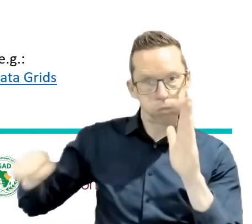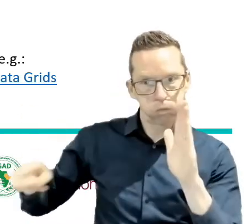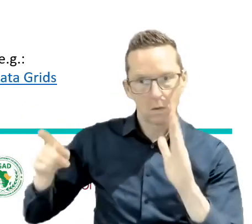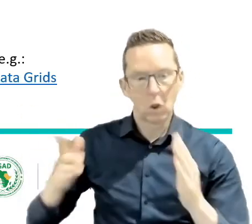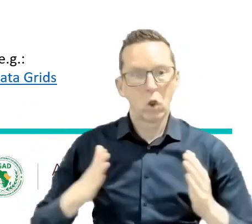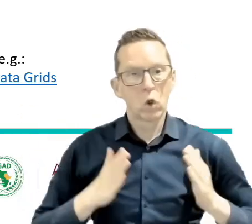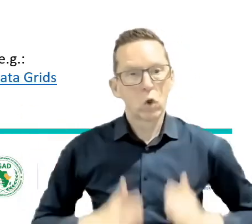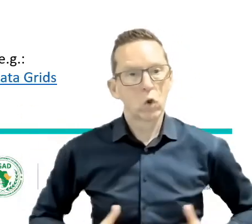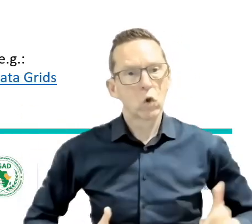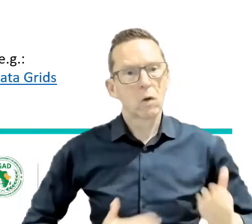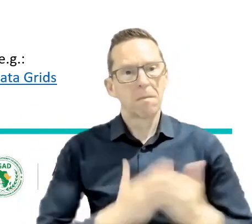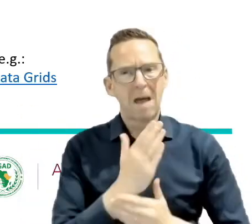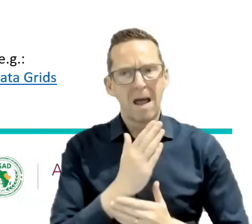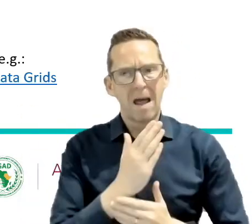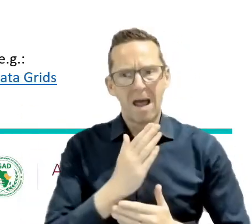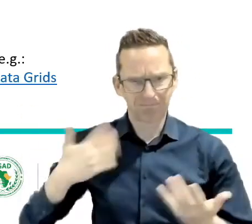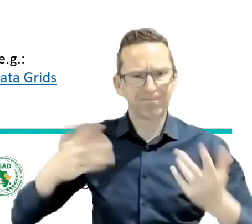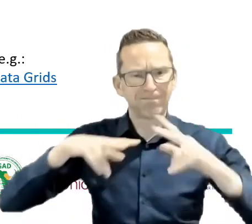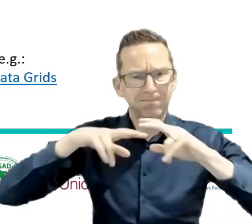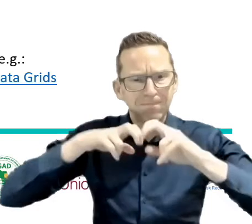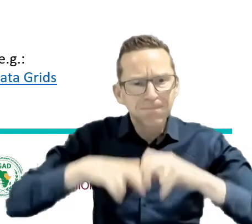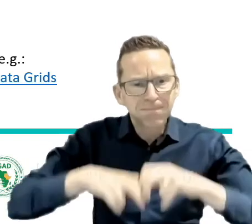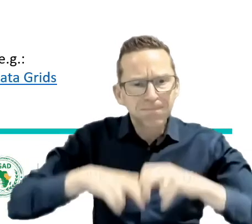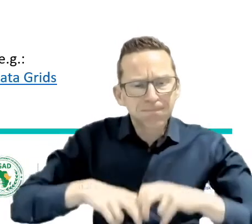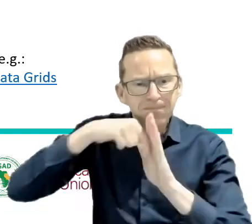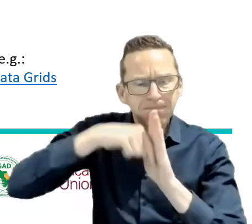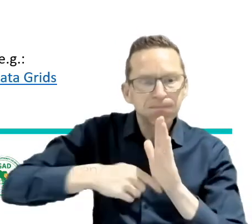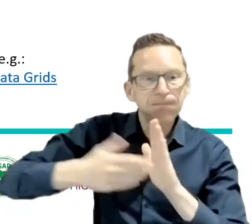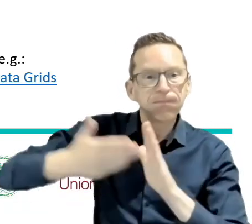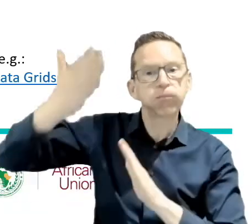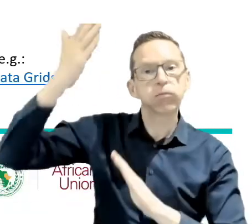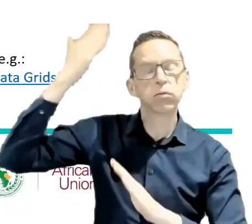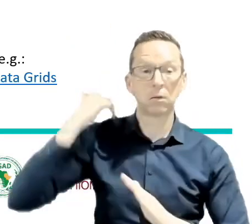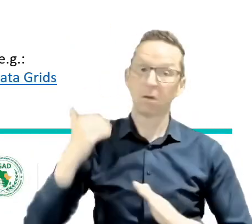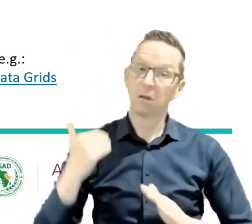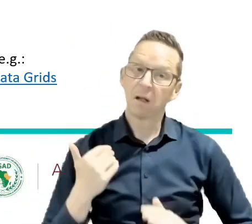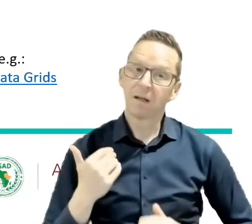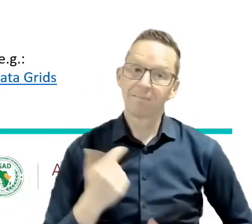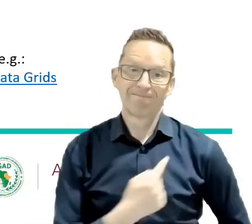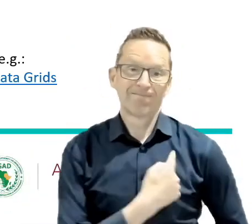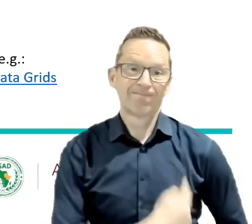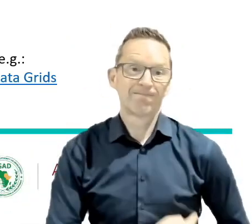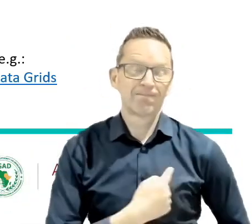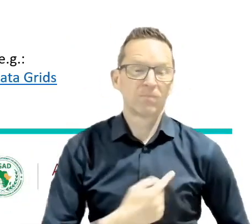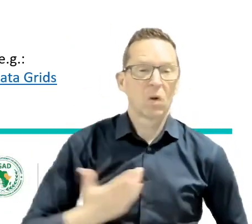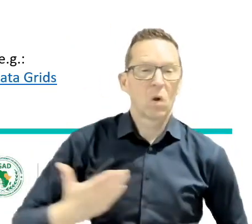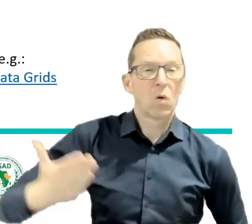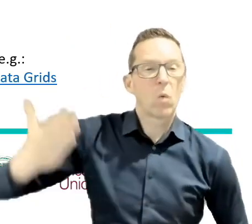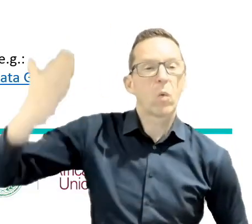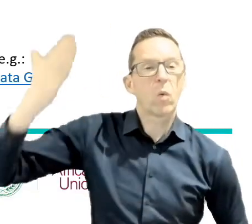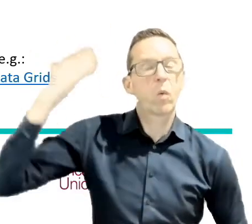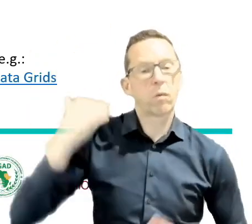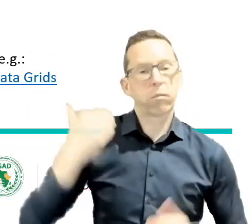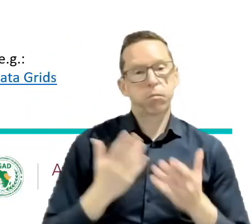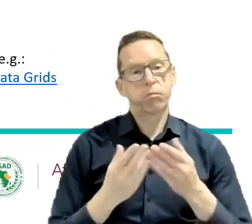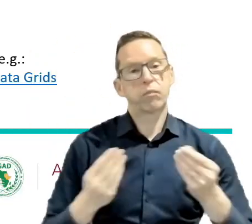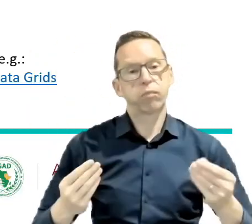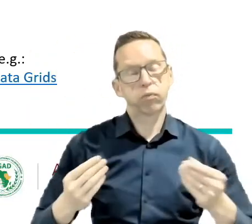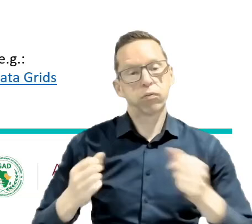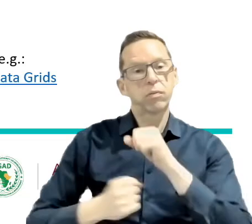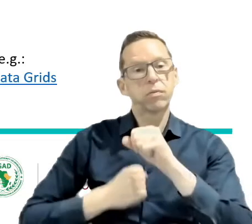we did not share our data as humanitarians. We had data that was in disparate places across hundreds